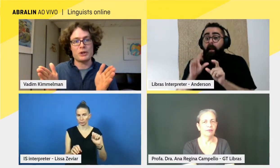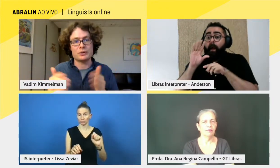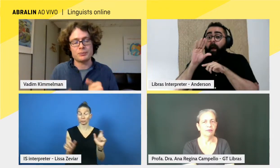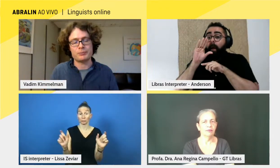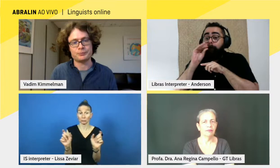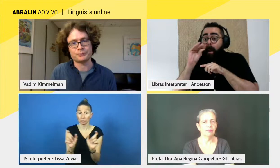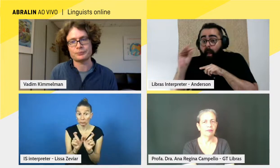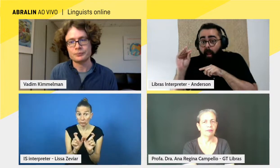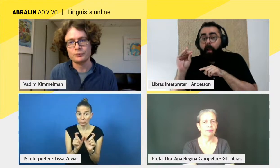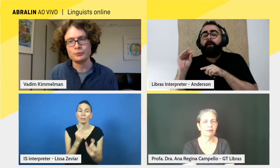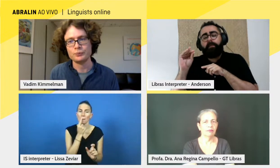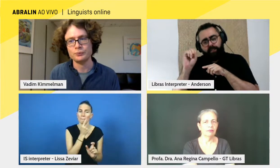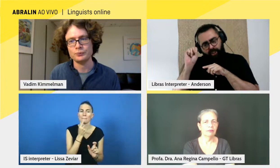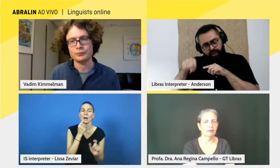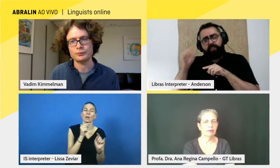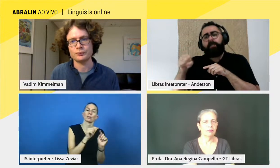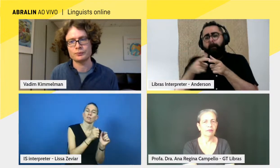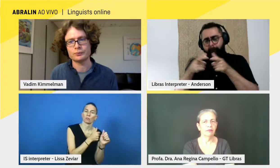whole compound.